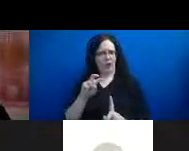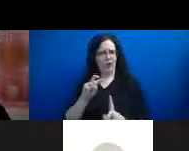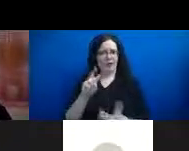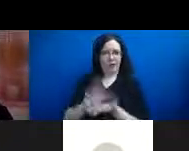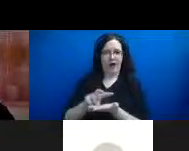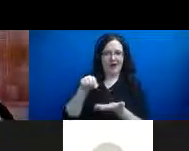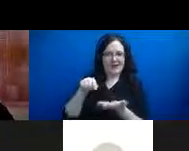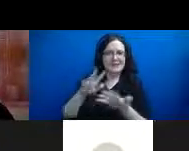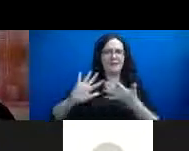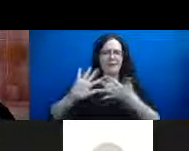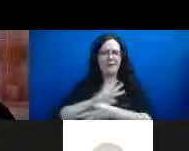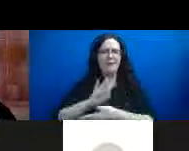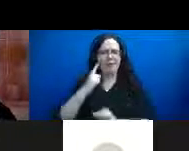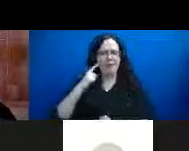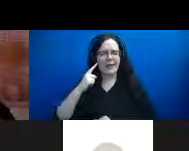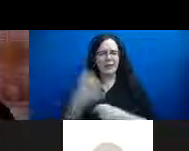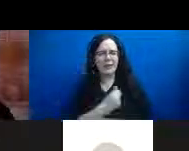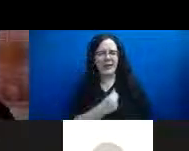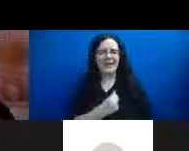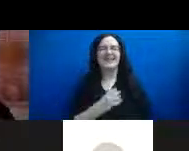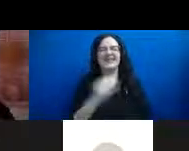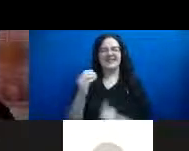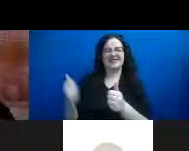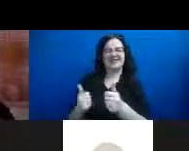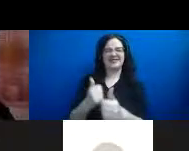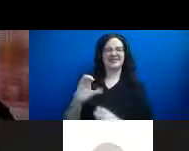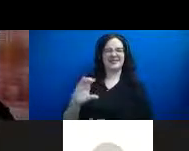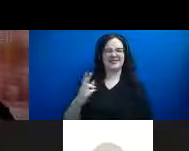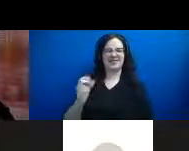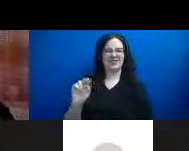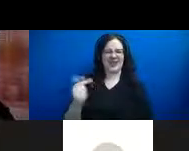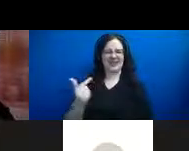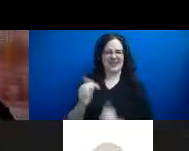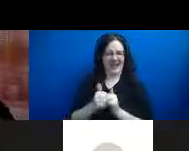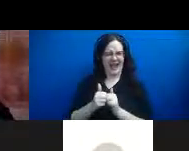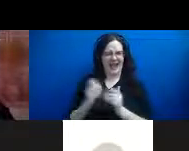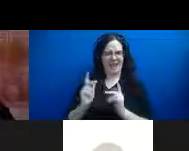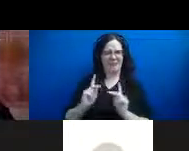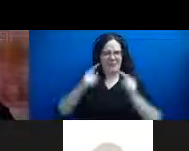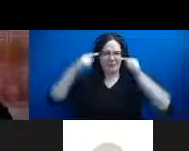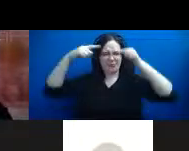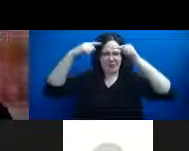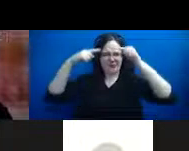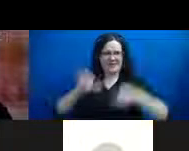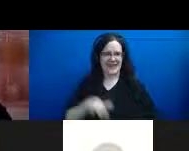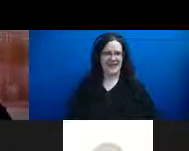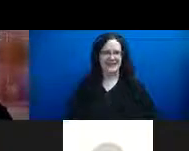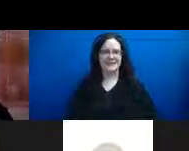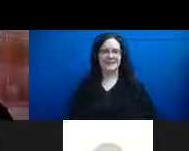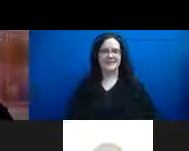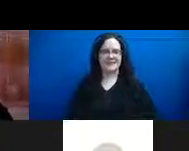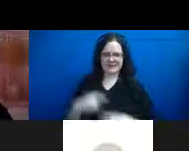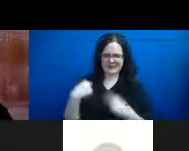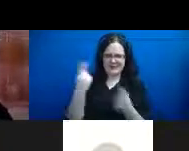disguised as wins, and then also chasing, how people process that. There's been a lot of curiosity of what does